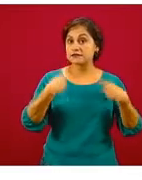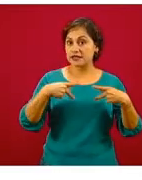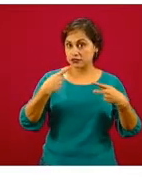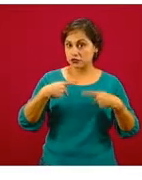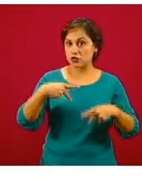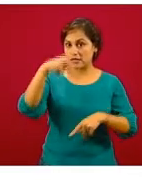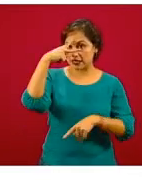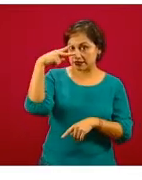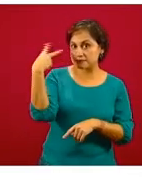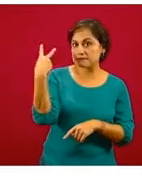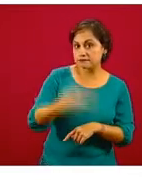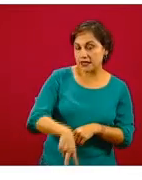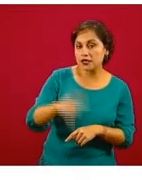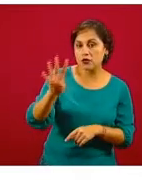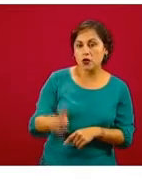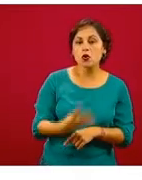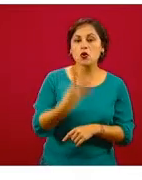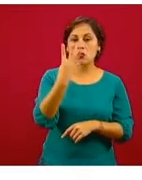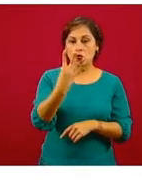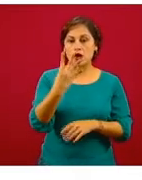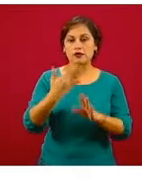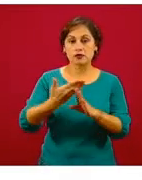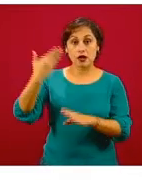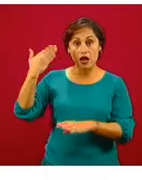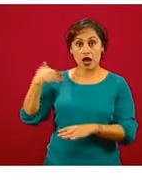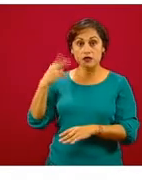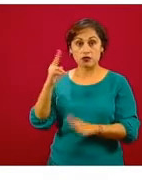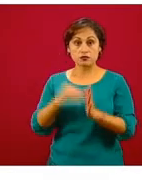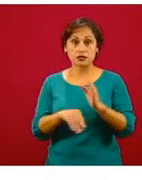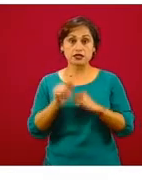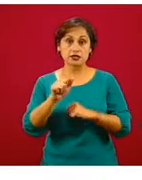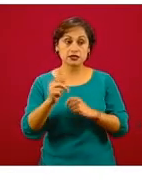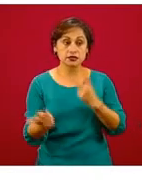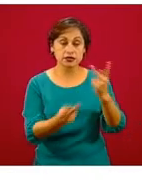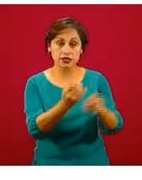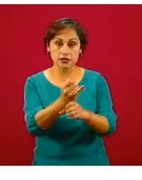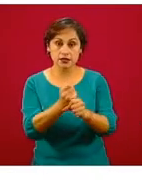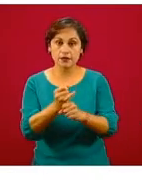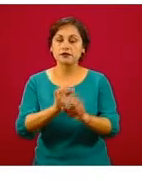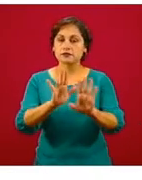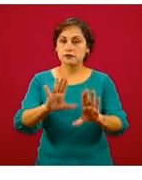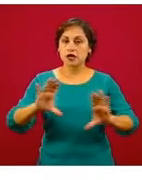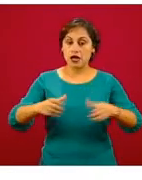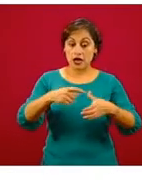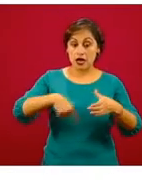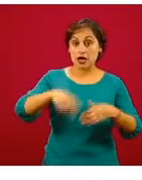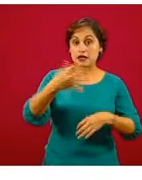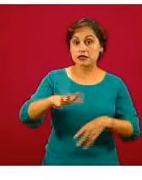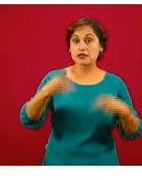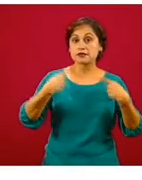4 out of every 10 people in Mexico are discriminated against.